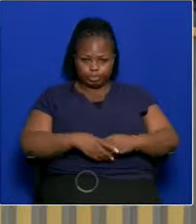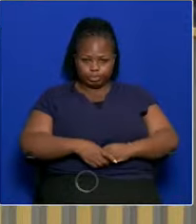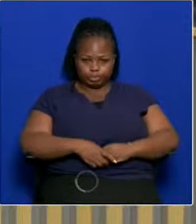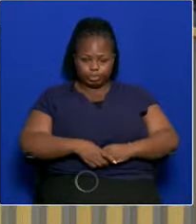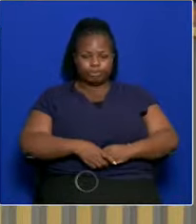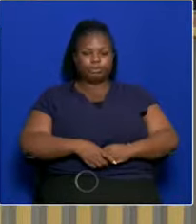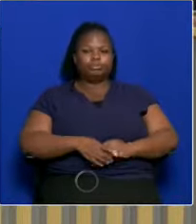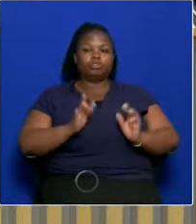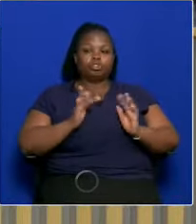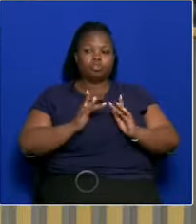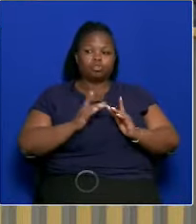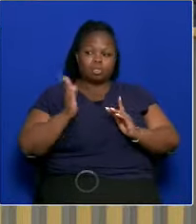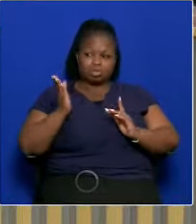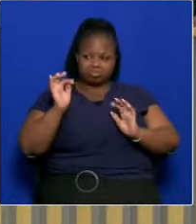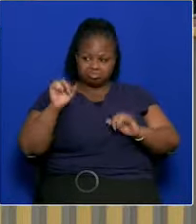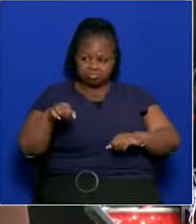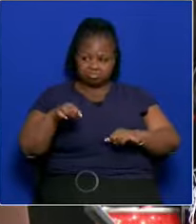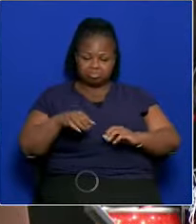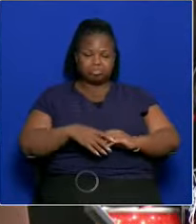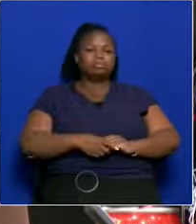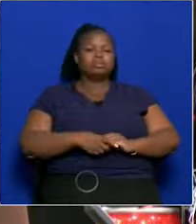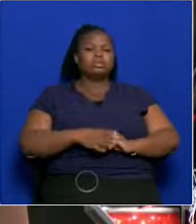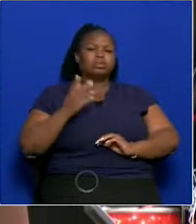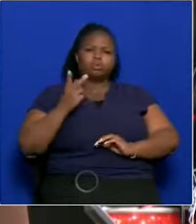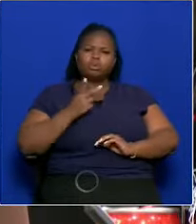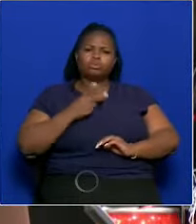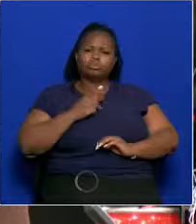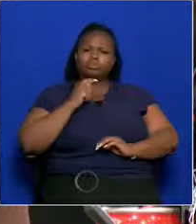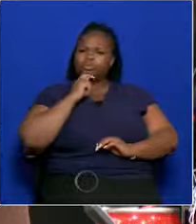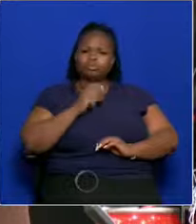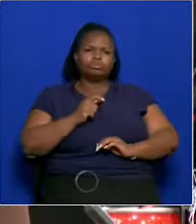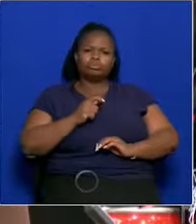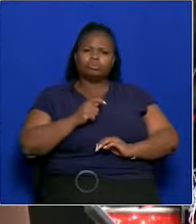it's inconceivable that he would be going through all of this,